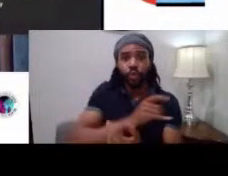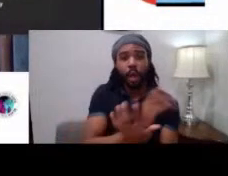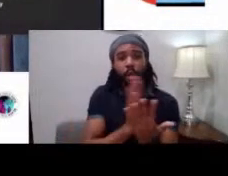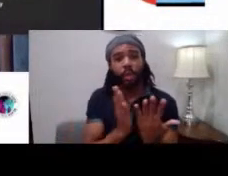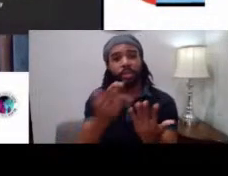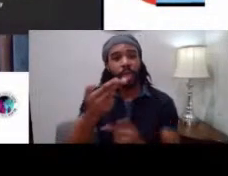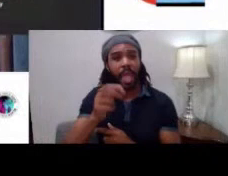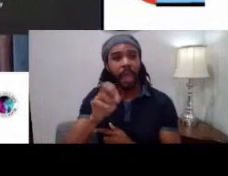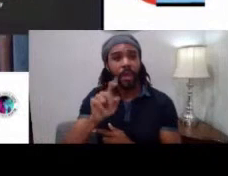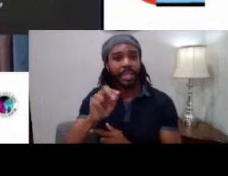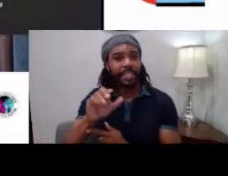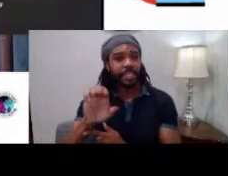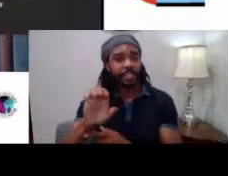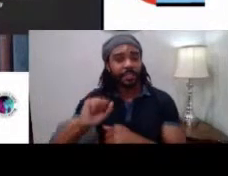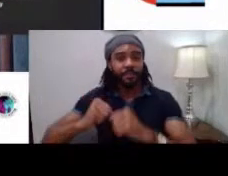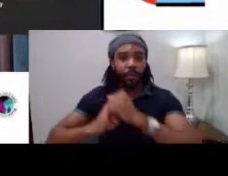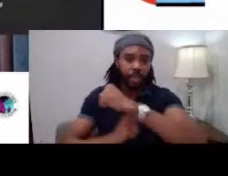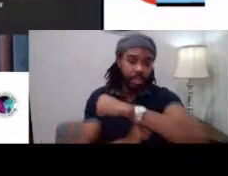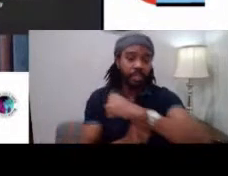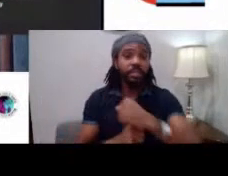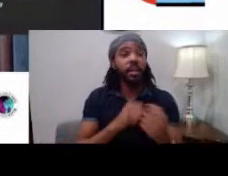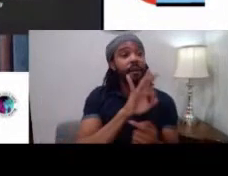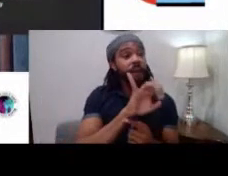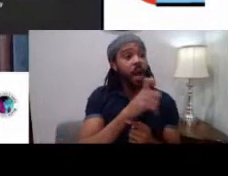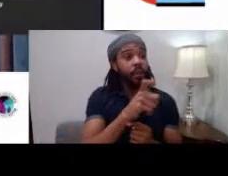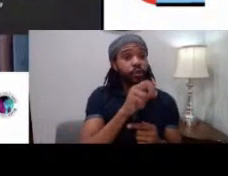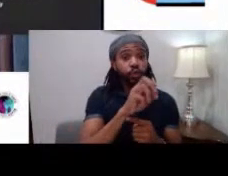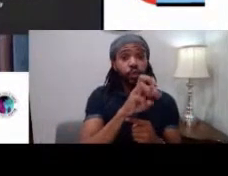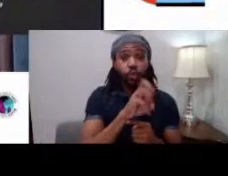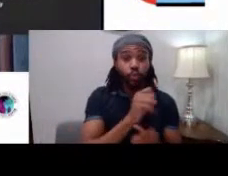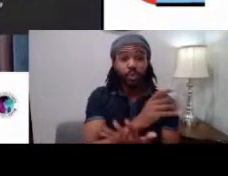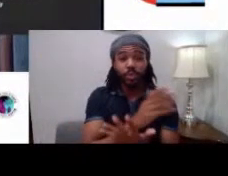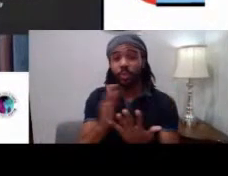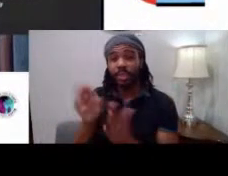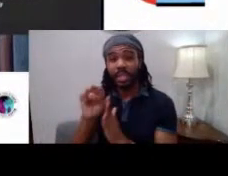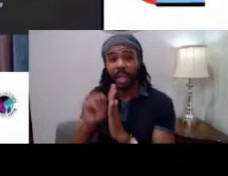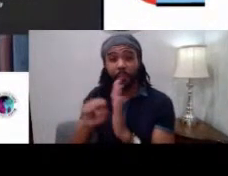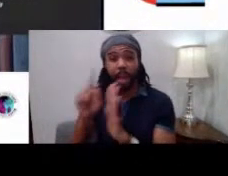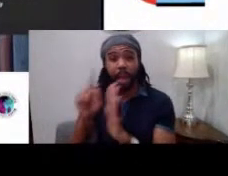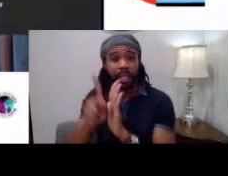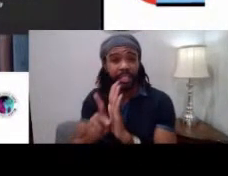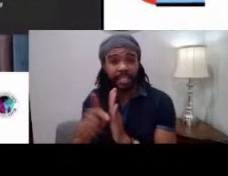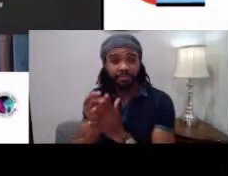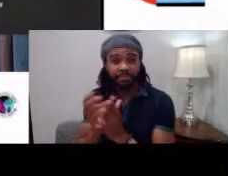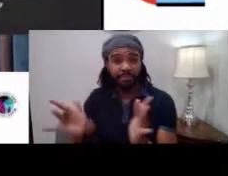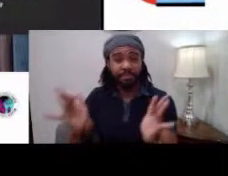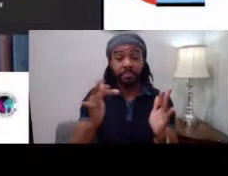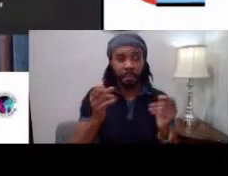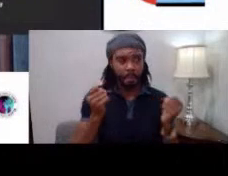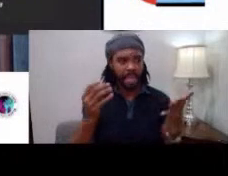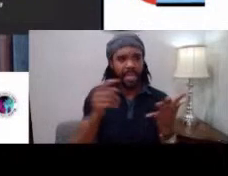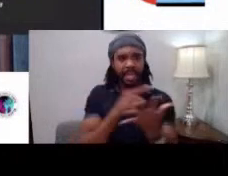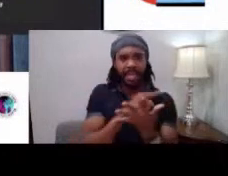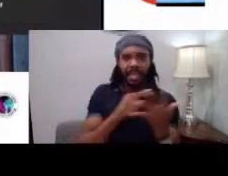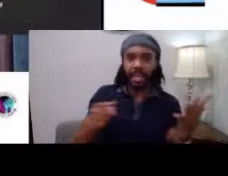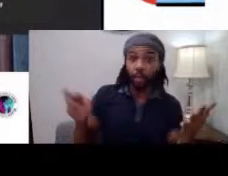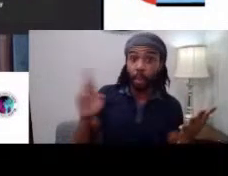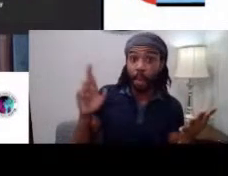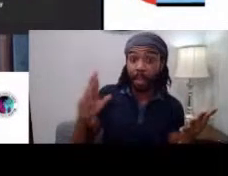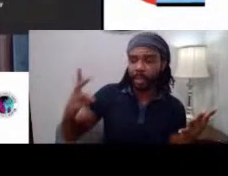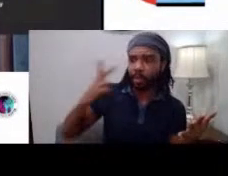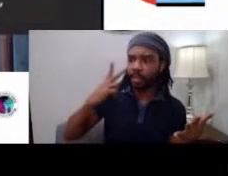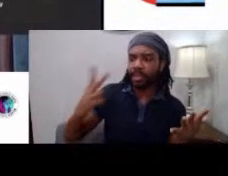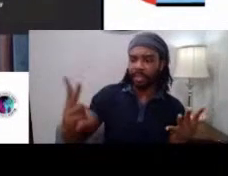Fox News to the State Policy Network, the architects of right-wing infrastructure realized how they were facing a serious